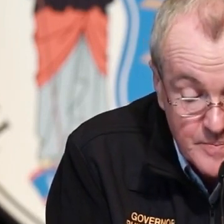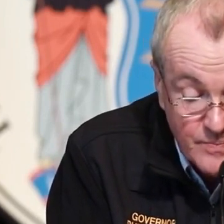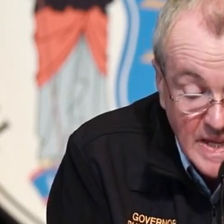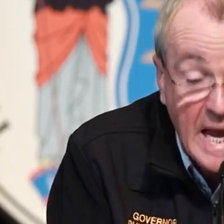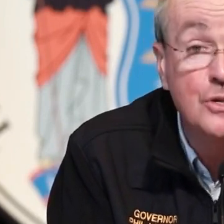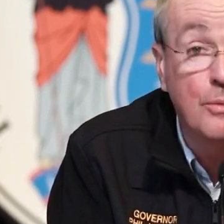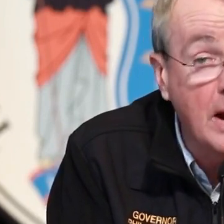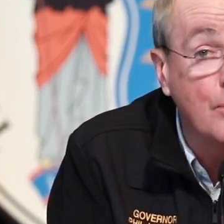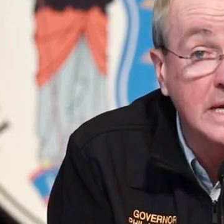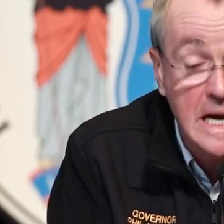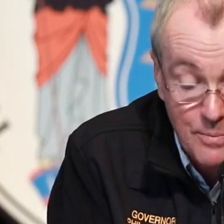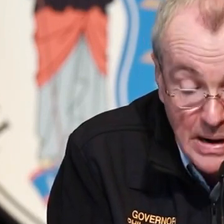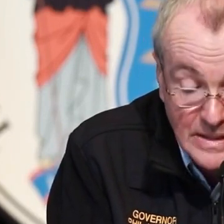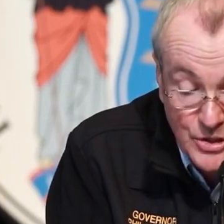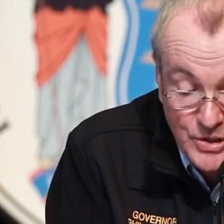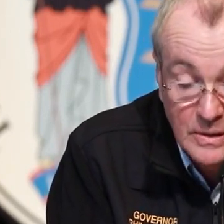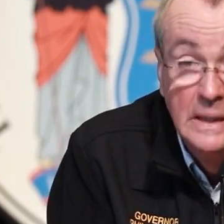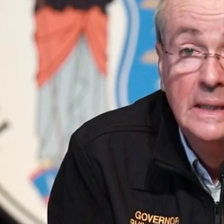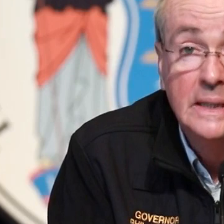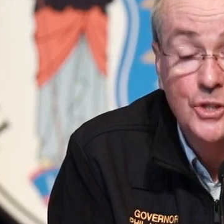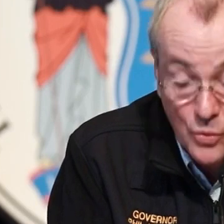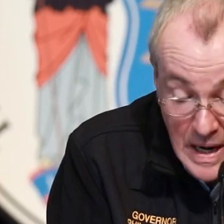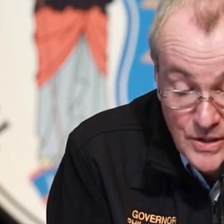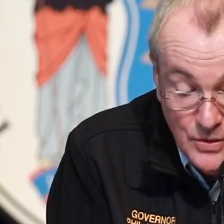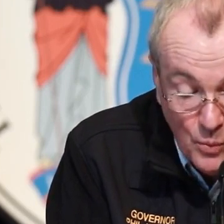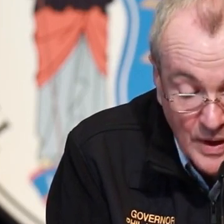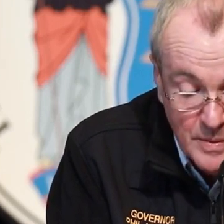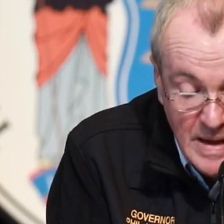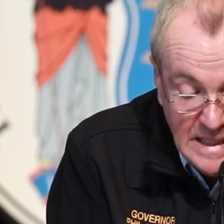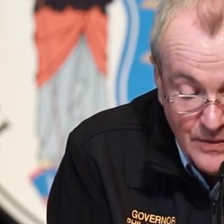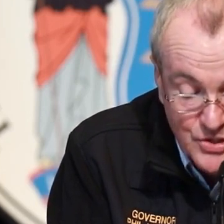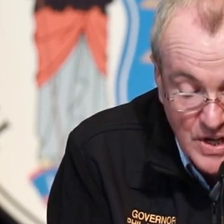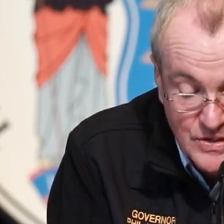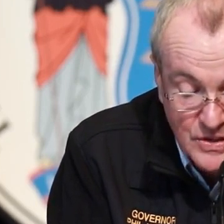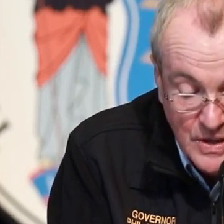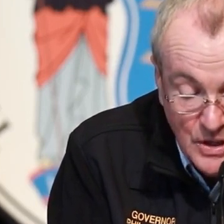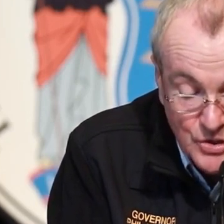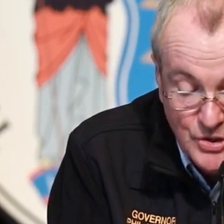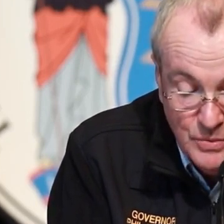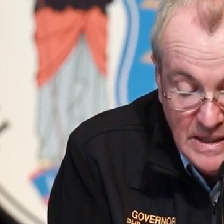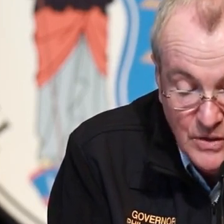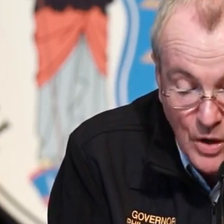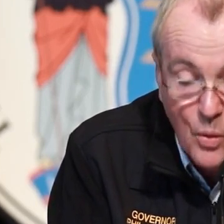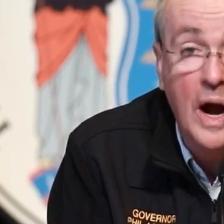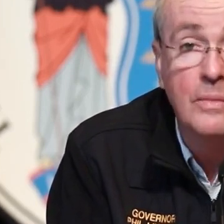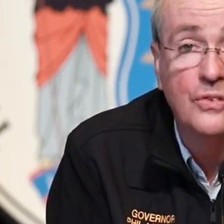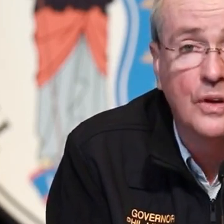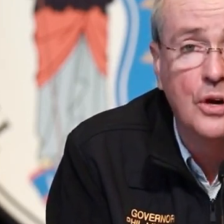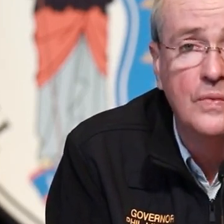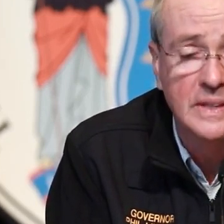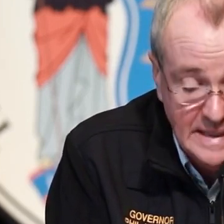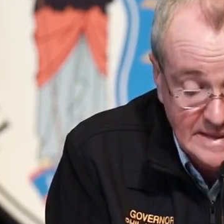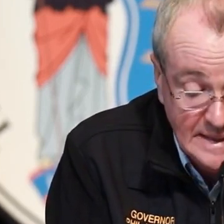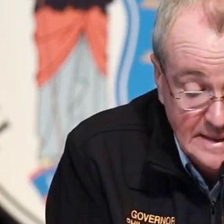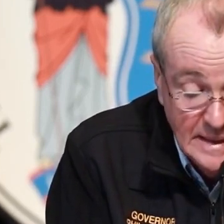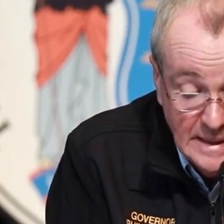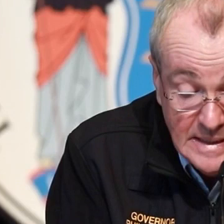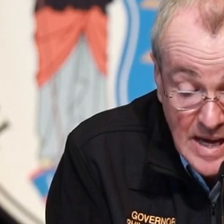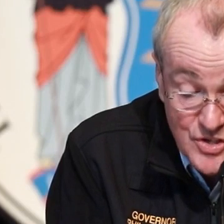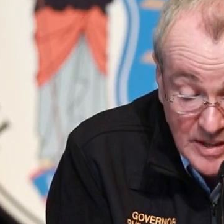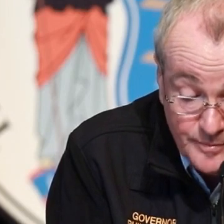Aid. And your primary care practitioner could direct you to one of the many other sites should you meet the requirements for